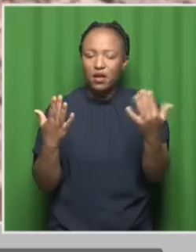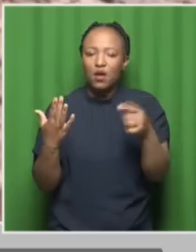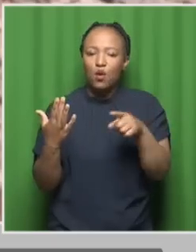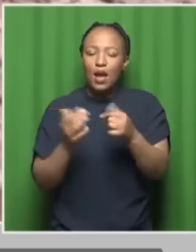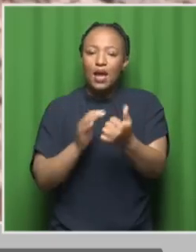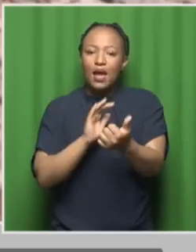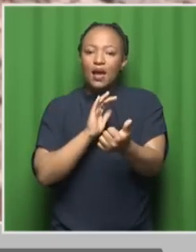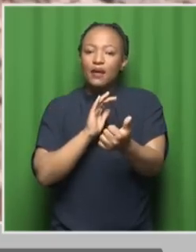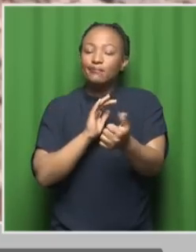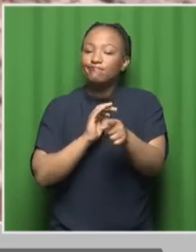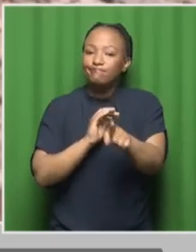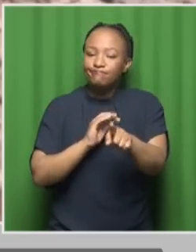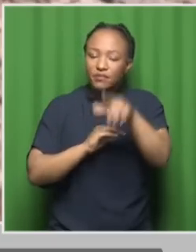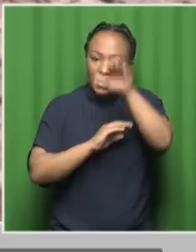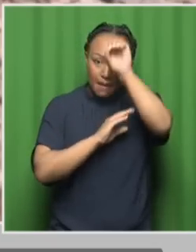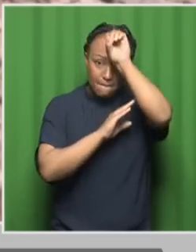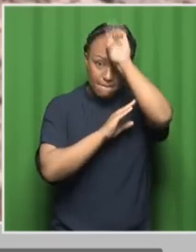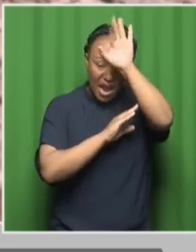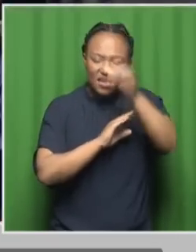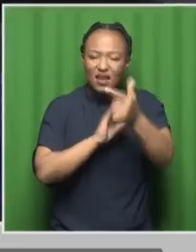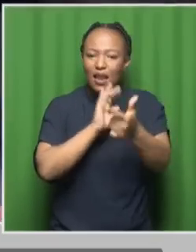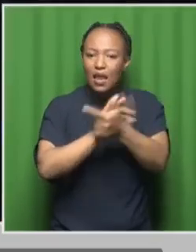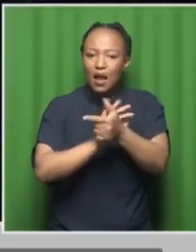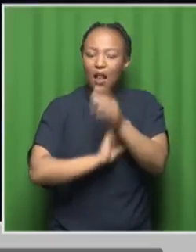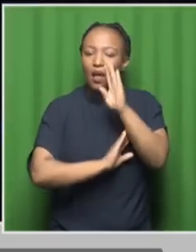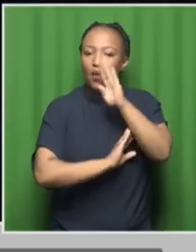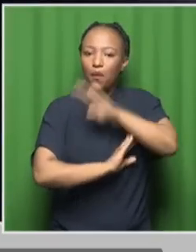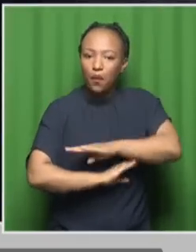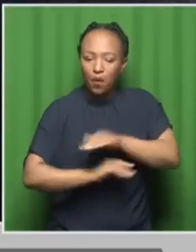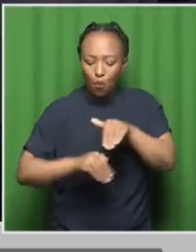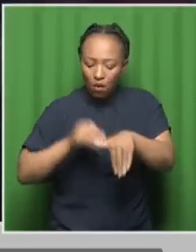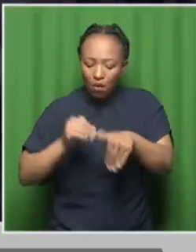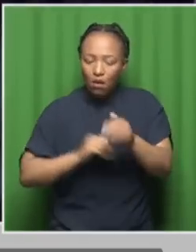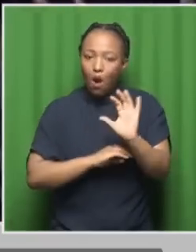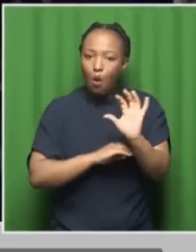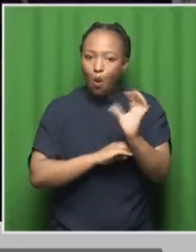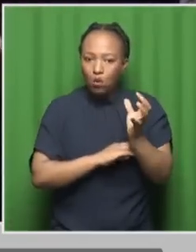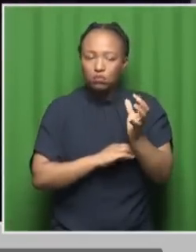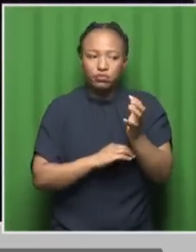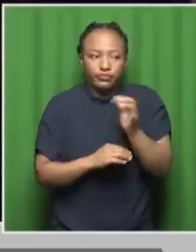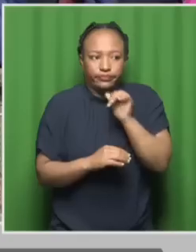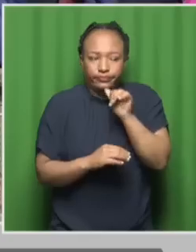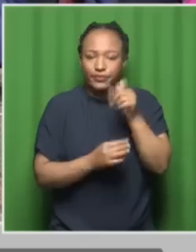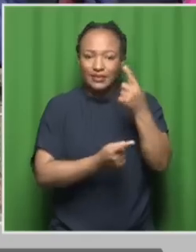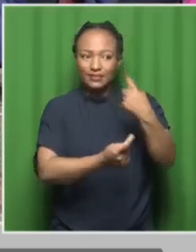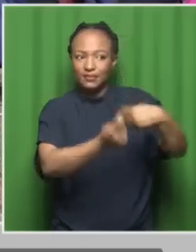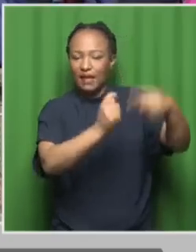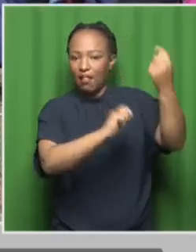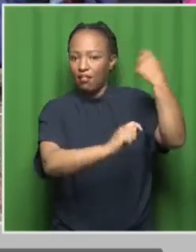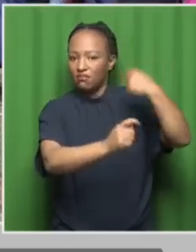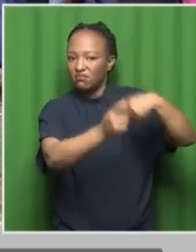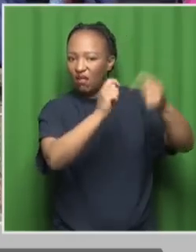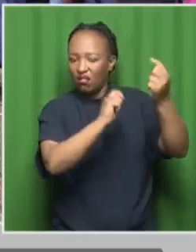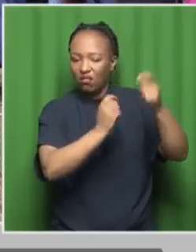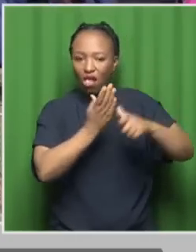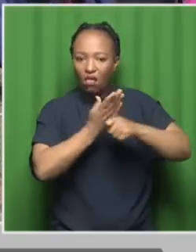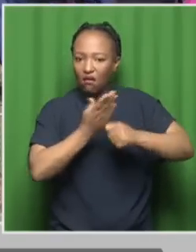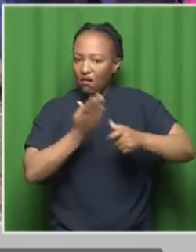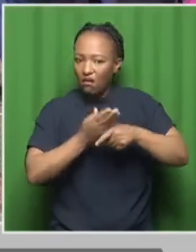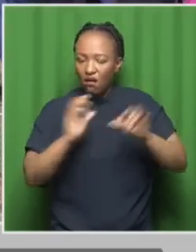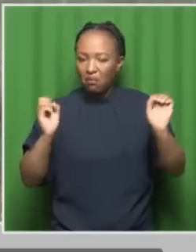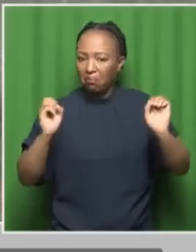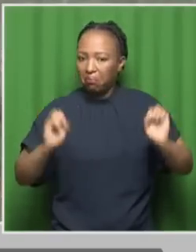going out of the country that is not being accounted for. So even with that money, with the issues of